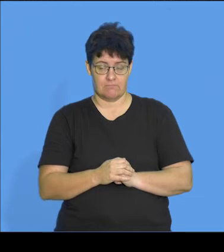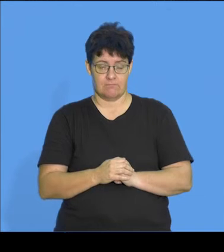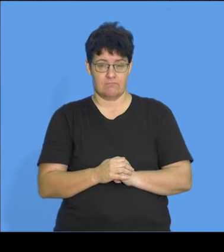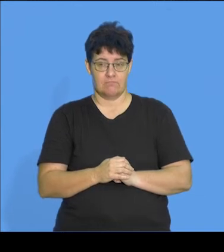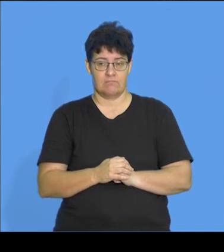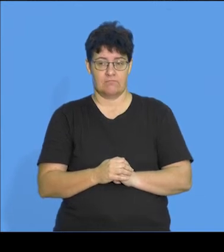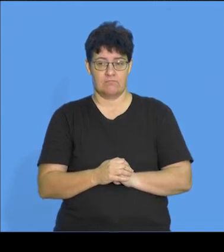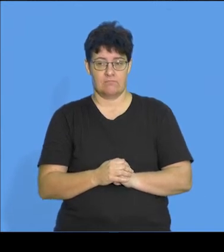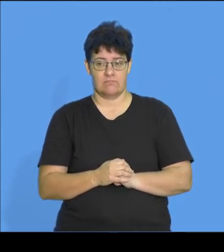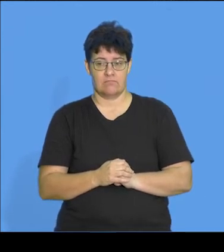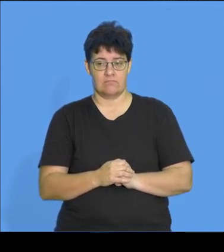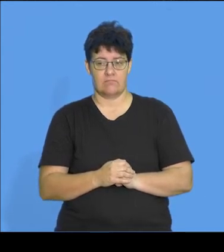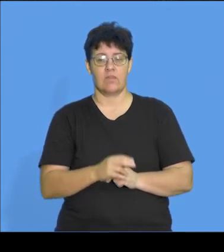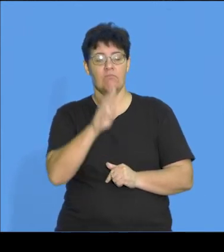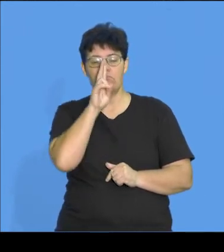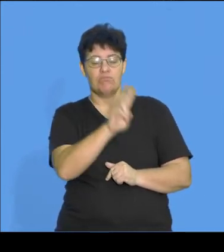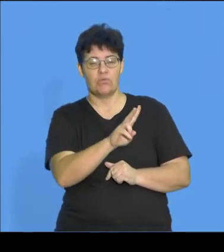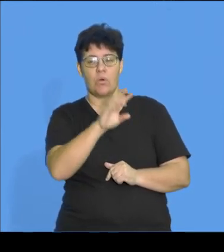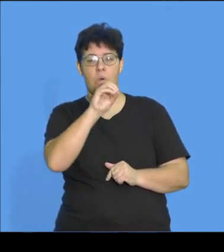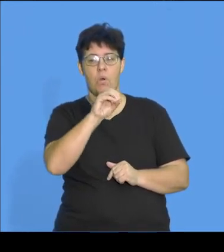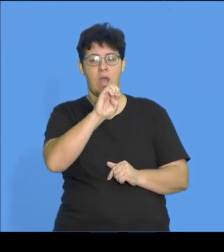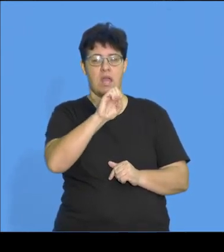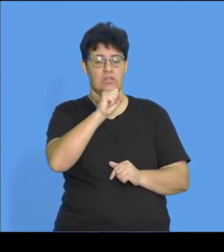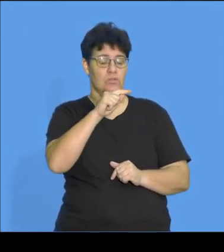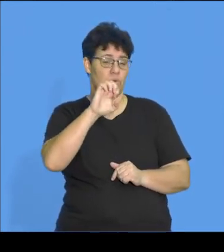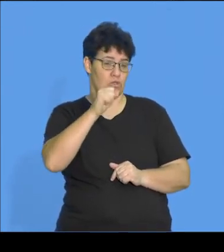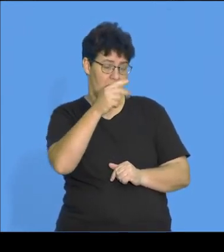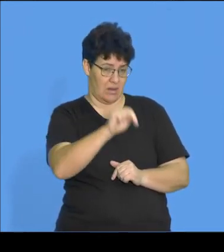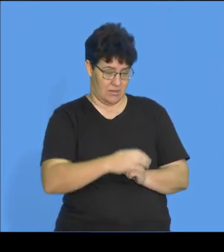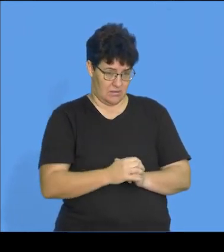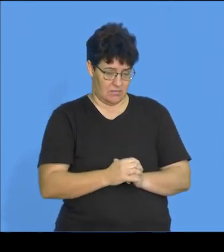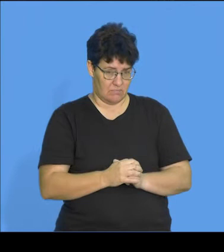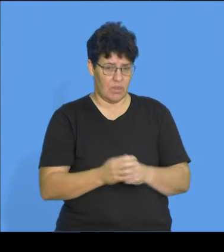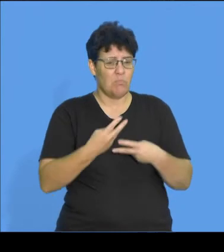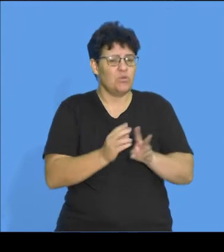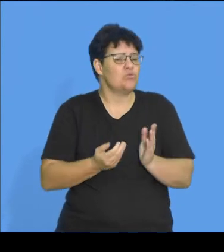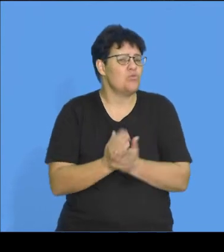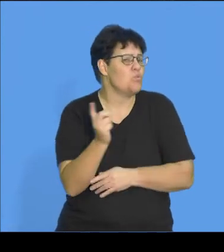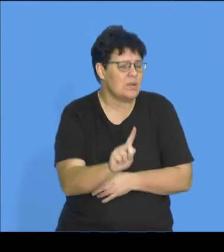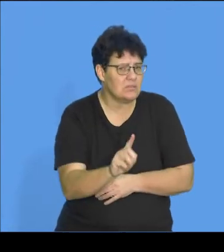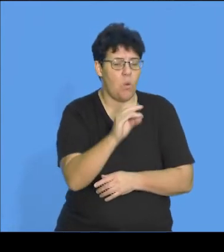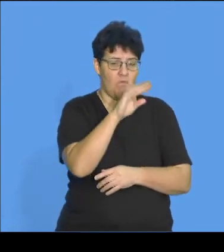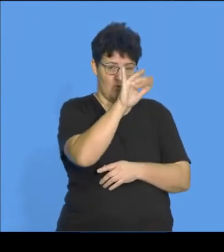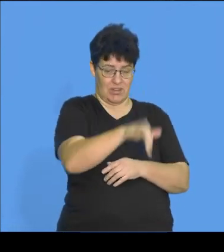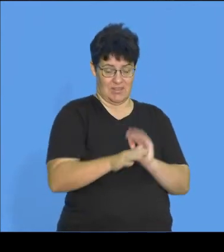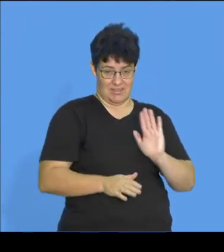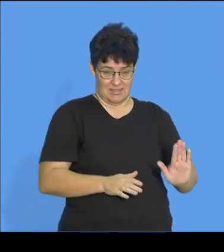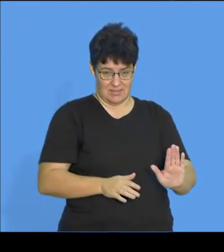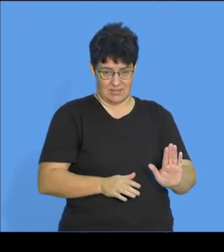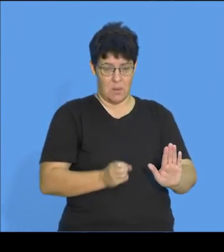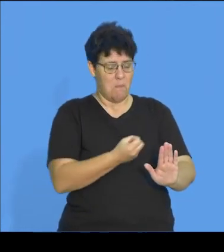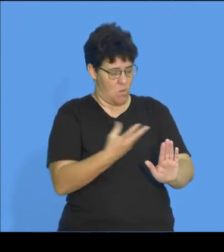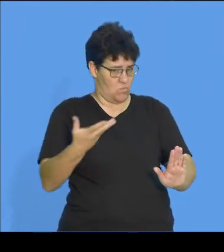So let's look at estrogen. It is produced by the ovaries in most female